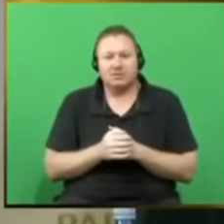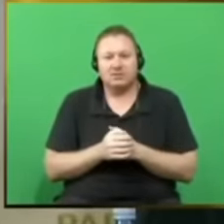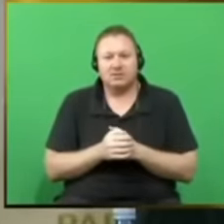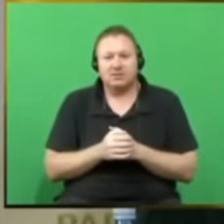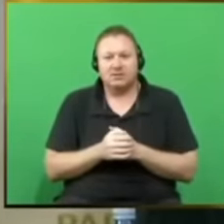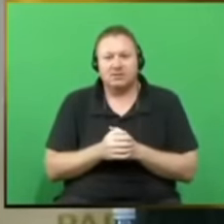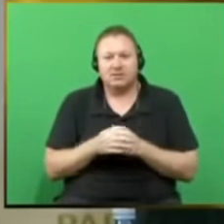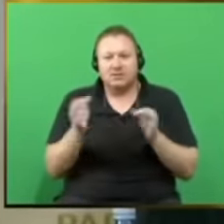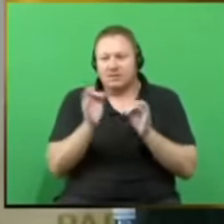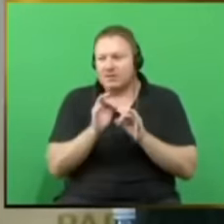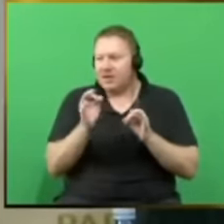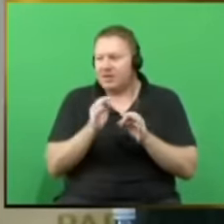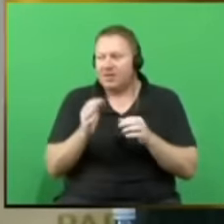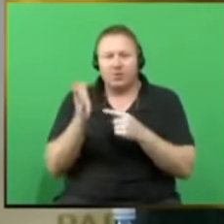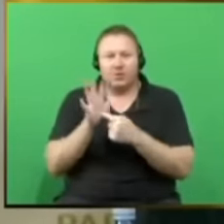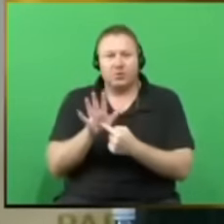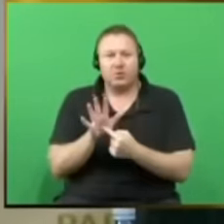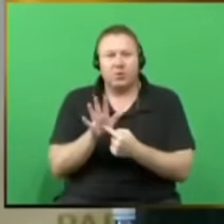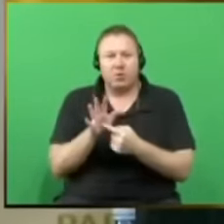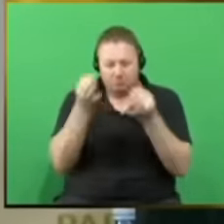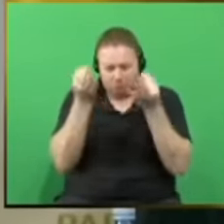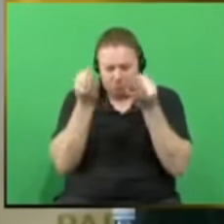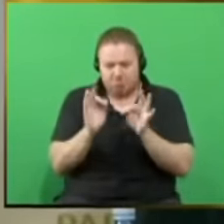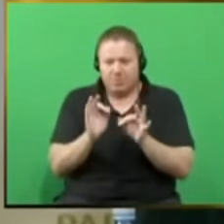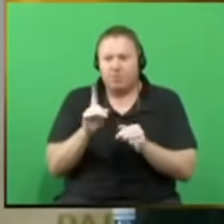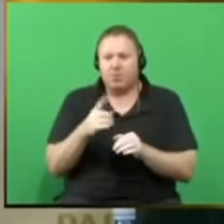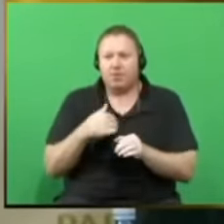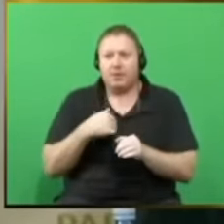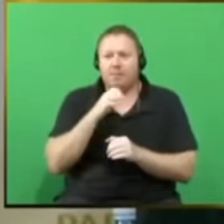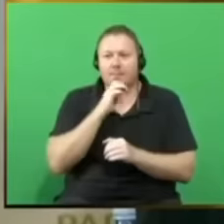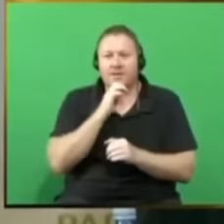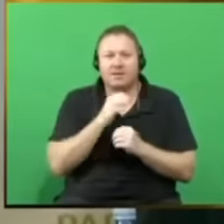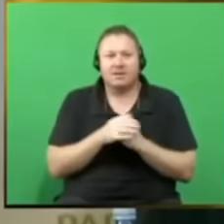nothing demonstrates exactly what I mean